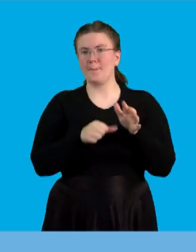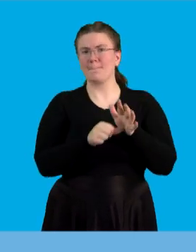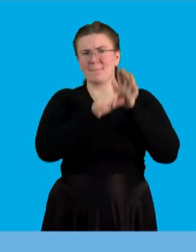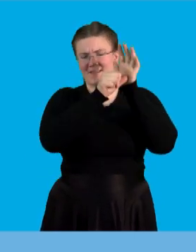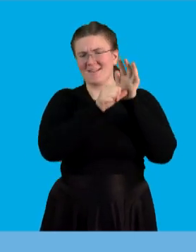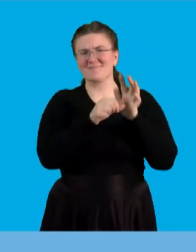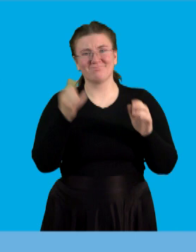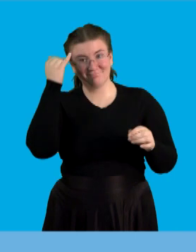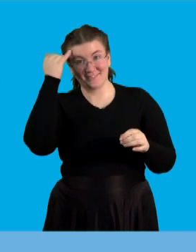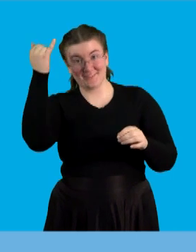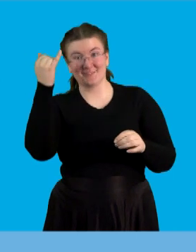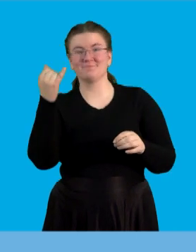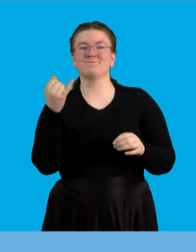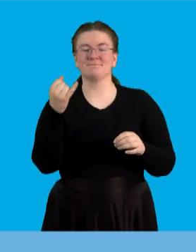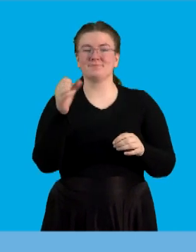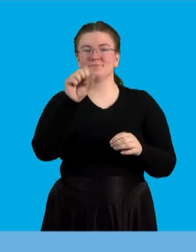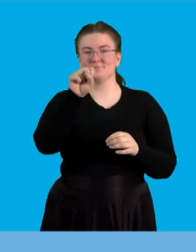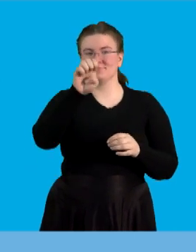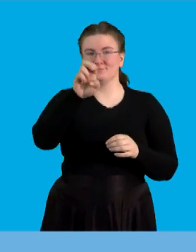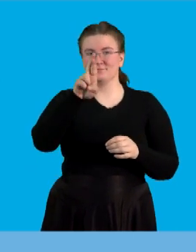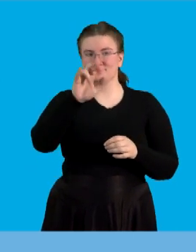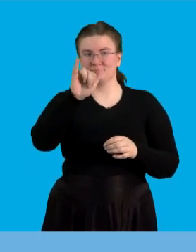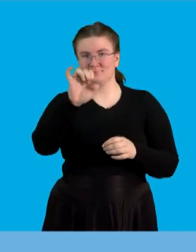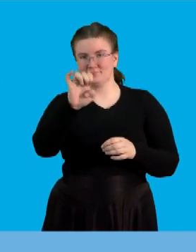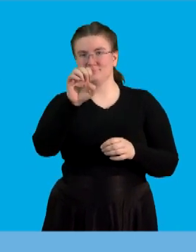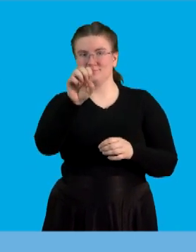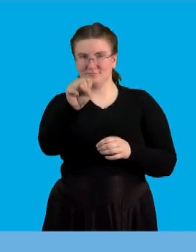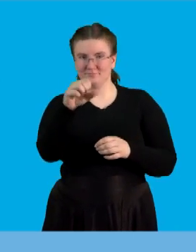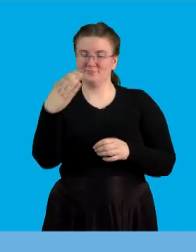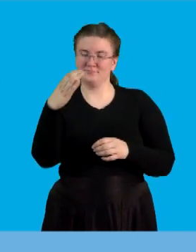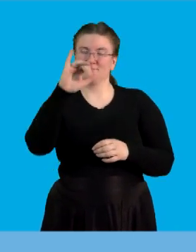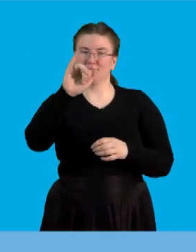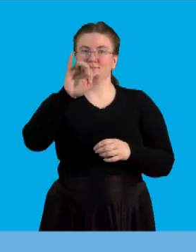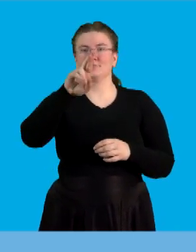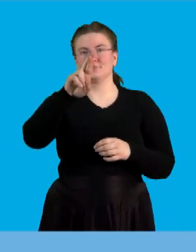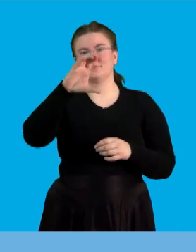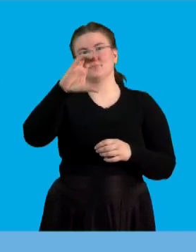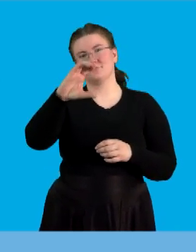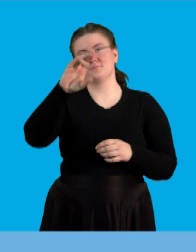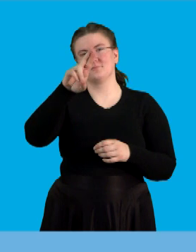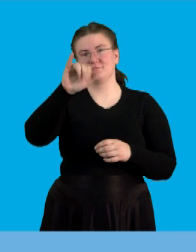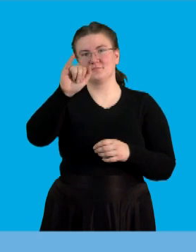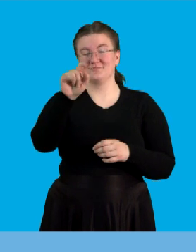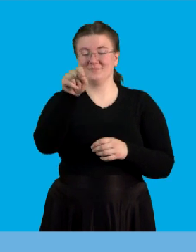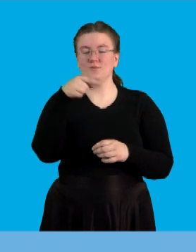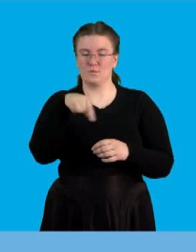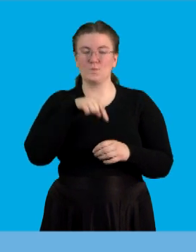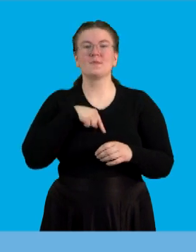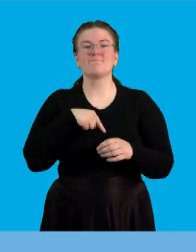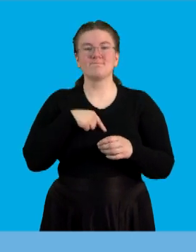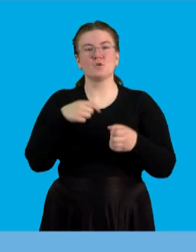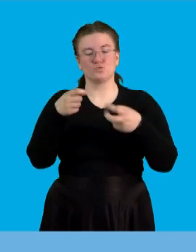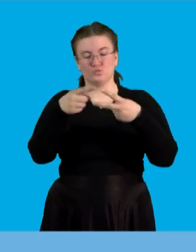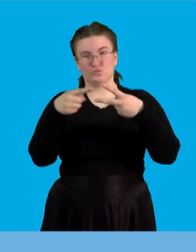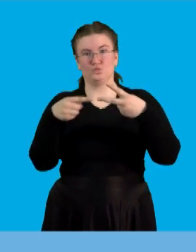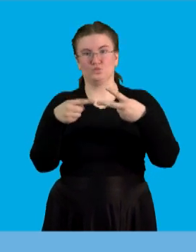idea being the series circuit and break it into two components, whereby we're going to be firstly looking at the components of an electrical